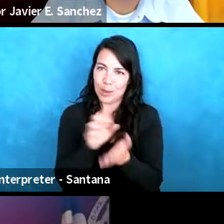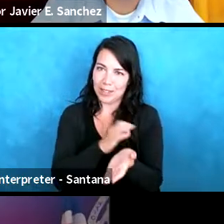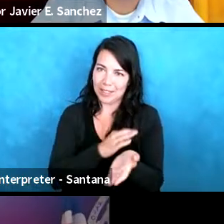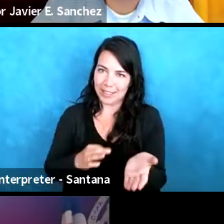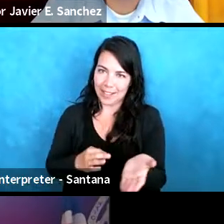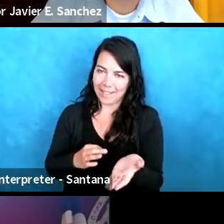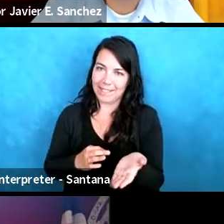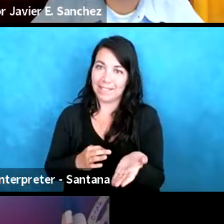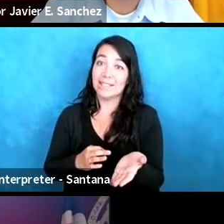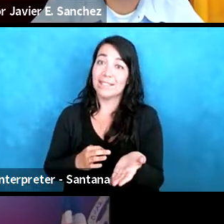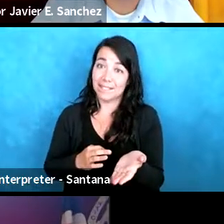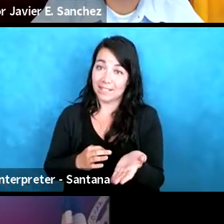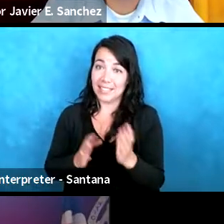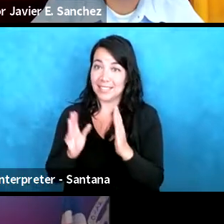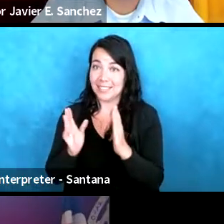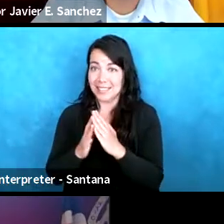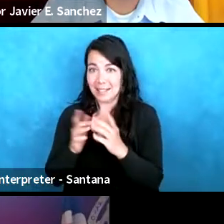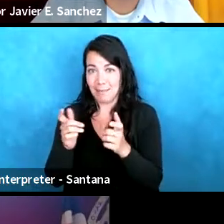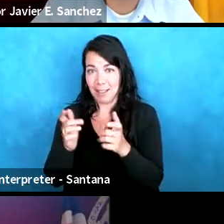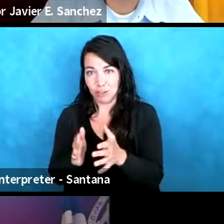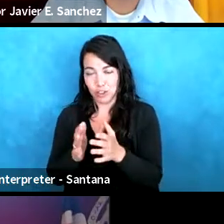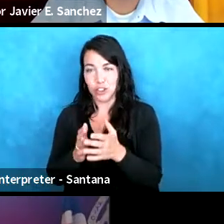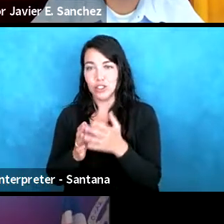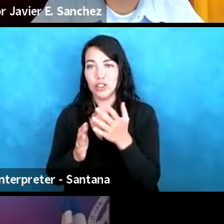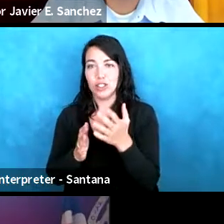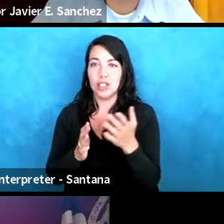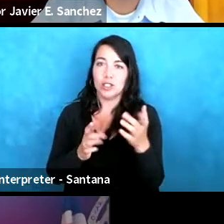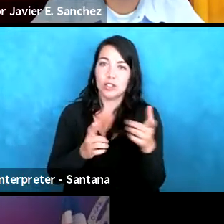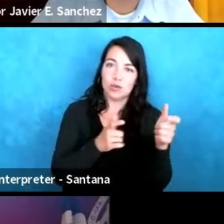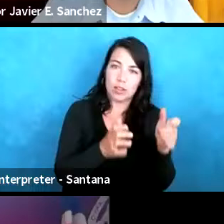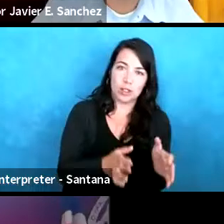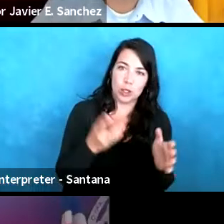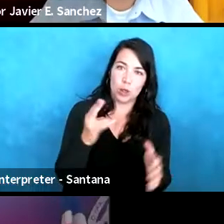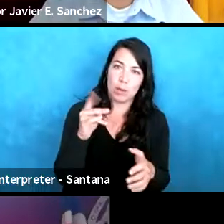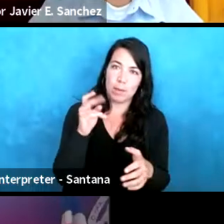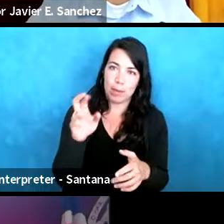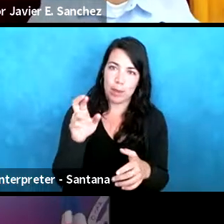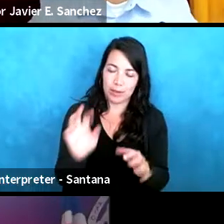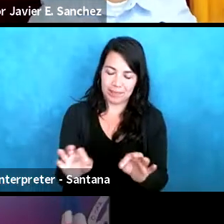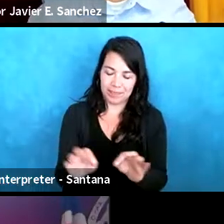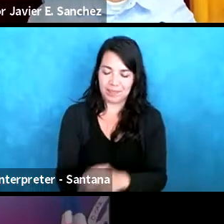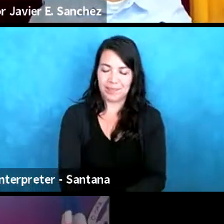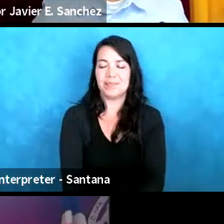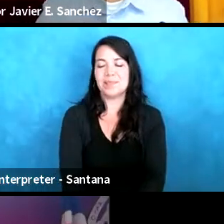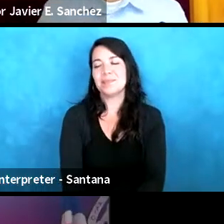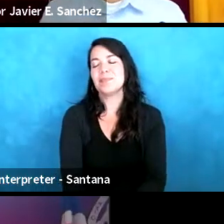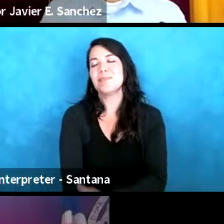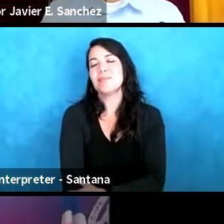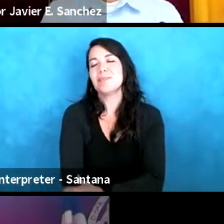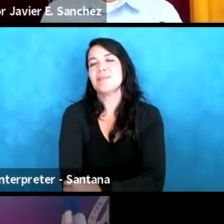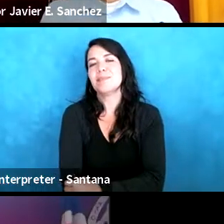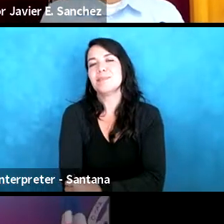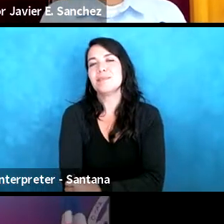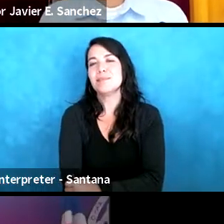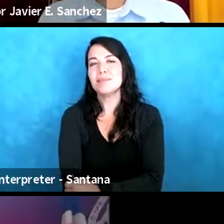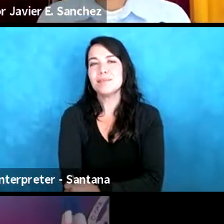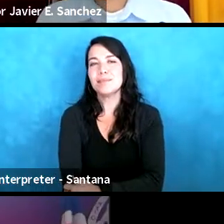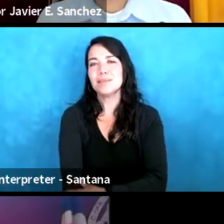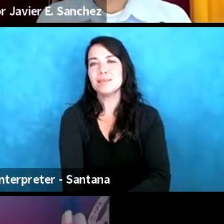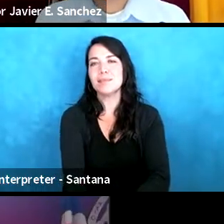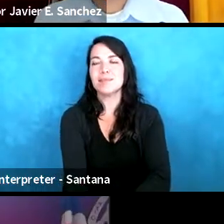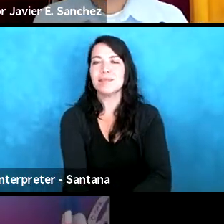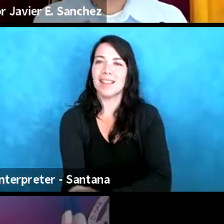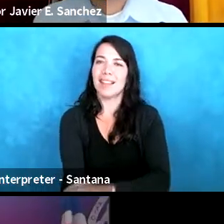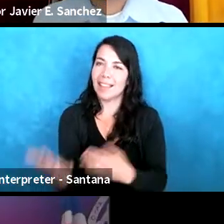City Manager Martinez, Director Hubler. Thank you for allowing us to join you here